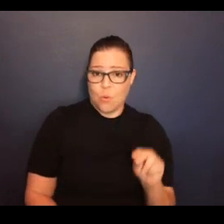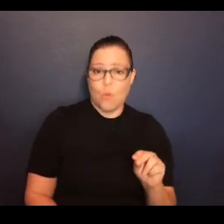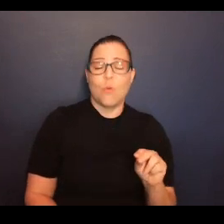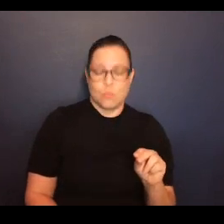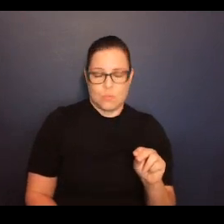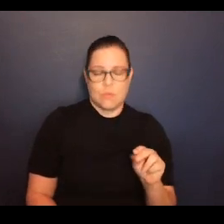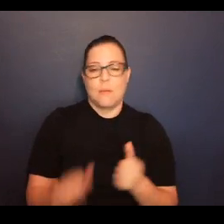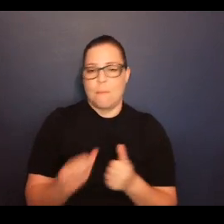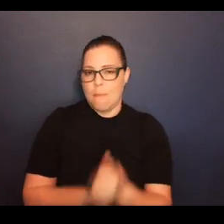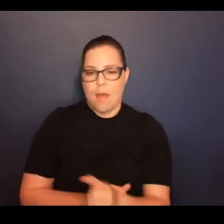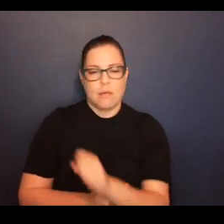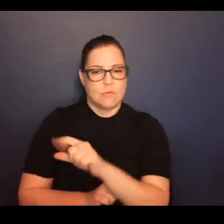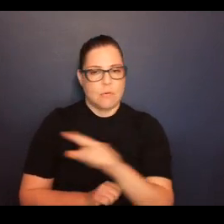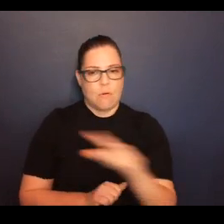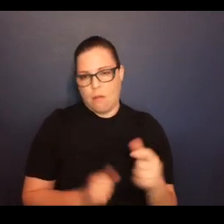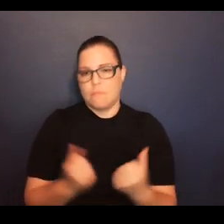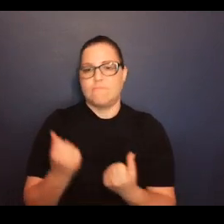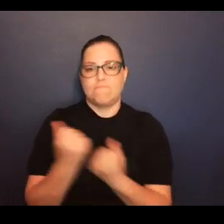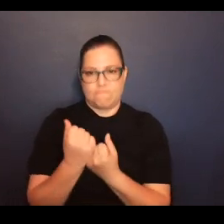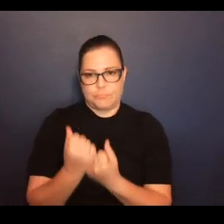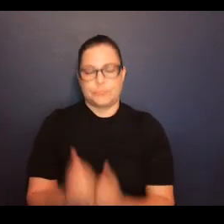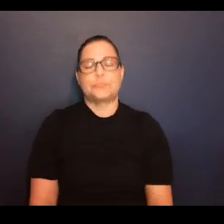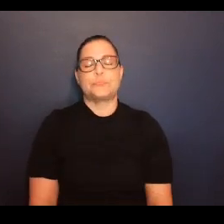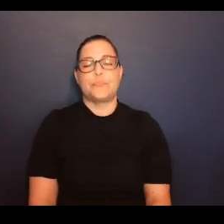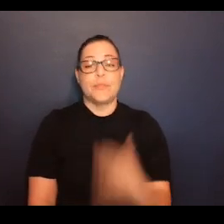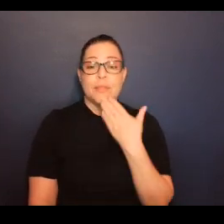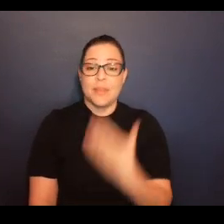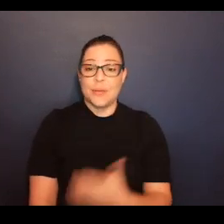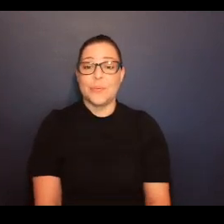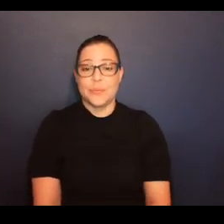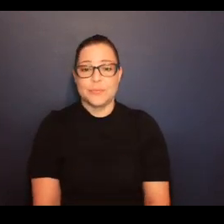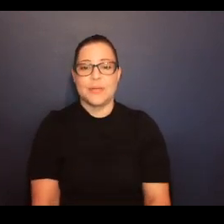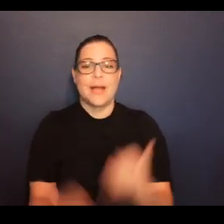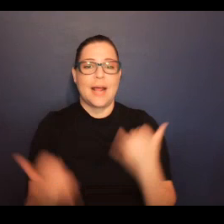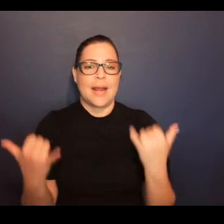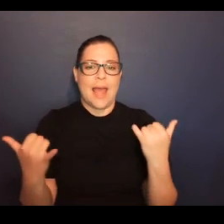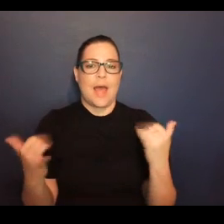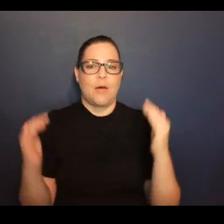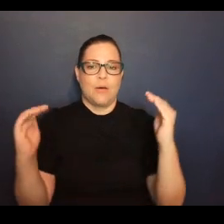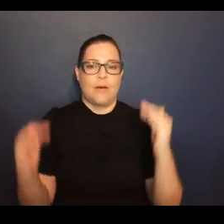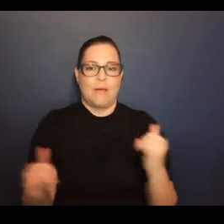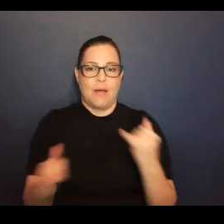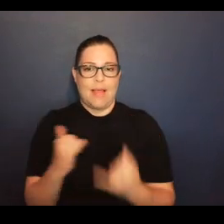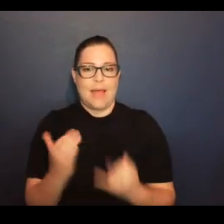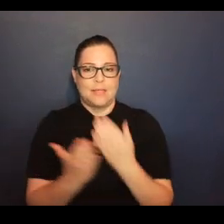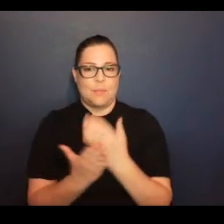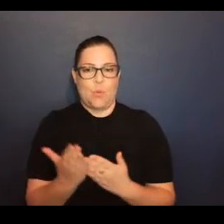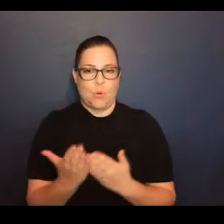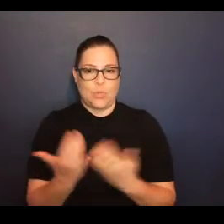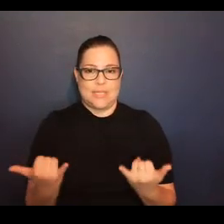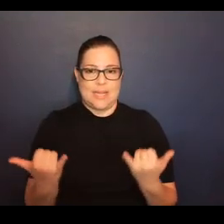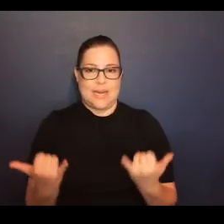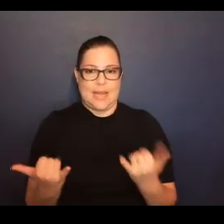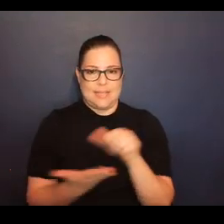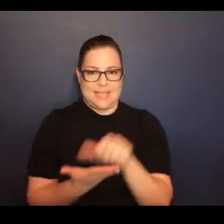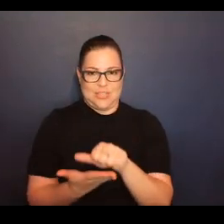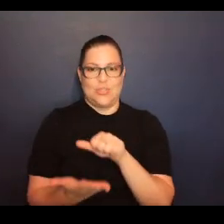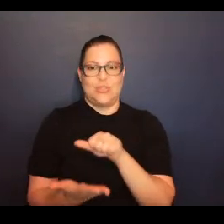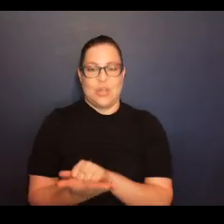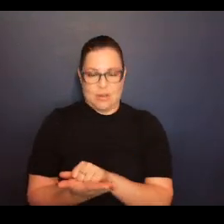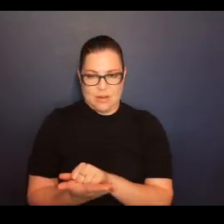ayes have it. The motion passes unanimously. All right, thank you. We are now moving on to the last portion of this evening's agenda.